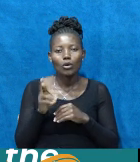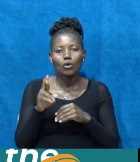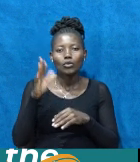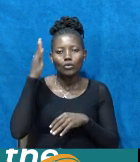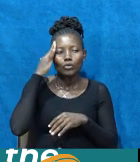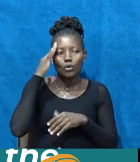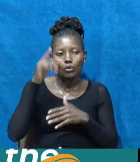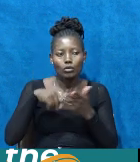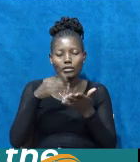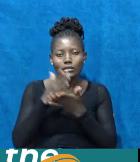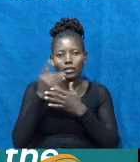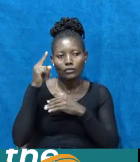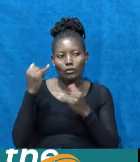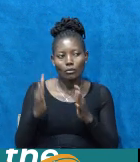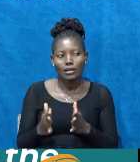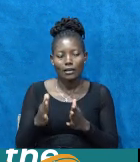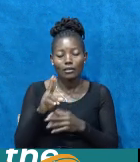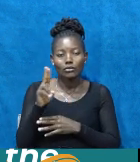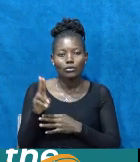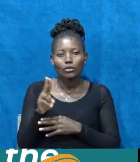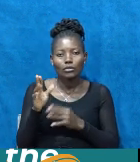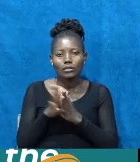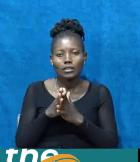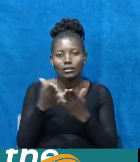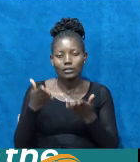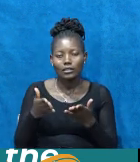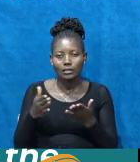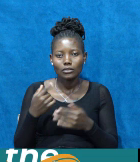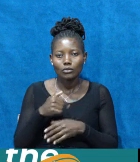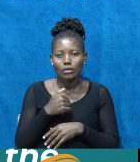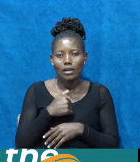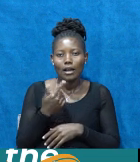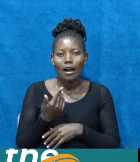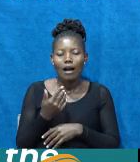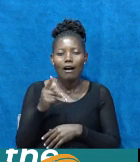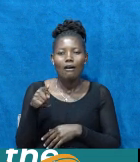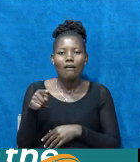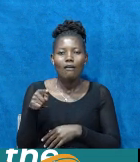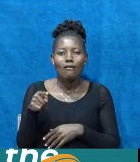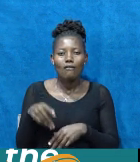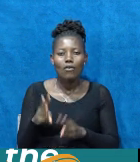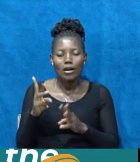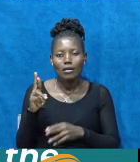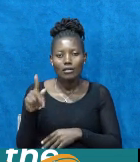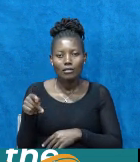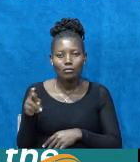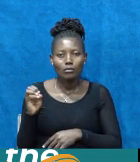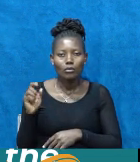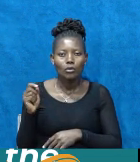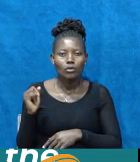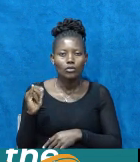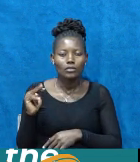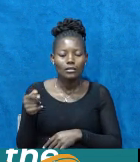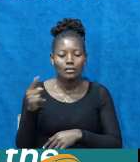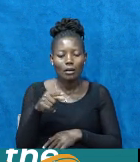is acceptable, to be able to know what is right for the athlete to be able to take. And with this, then we have the whey